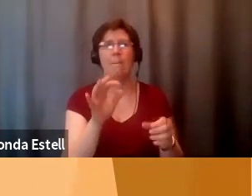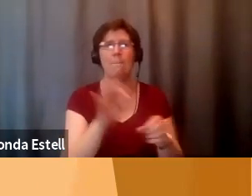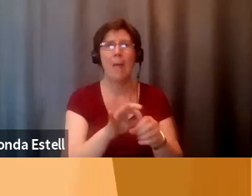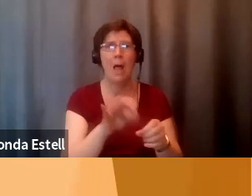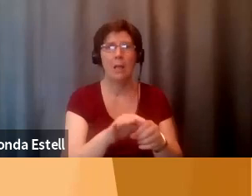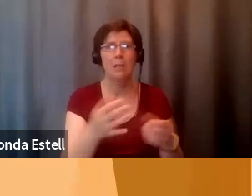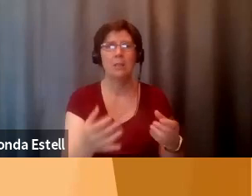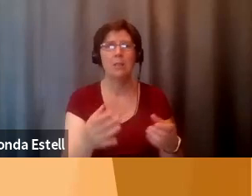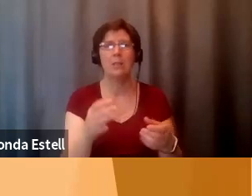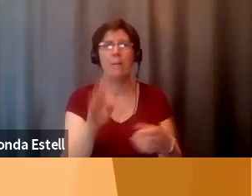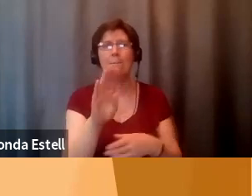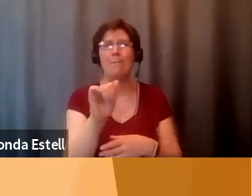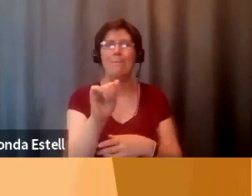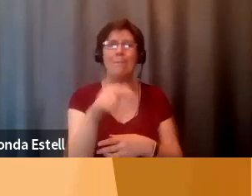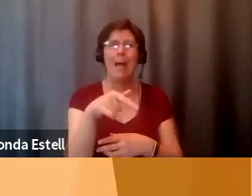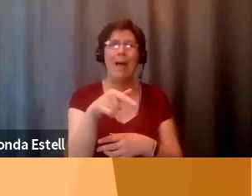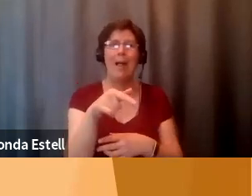Vote 411